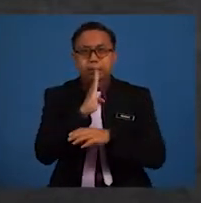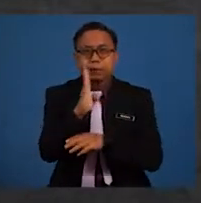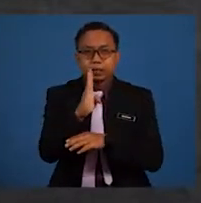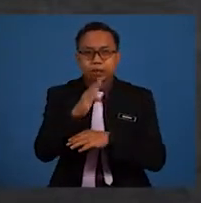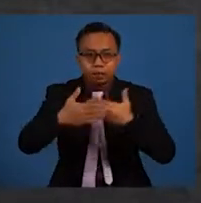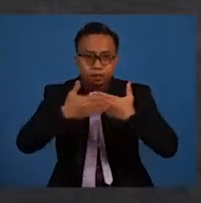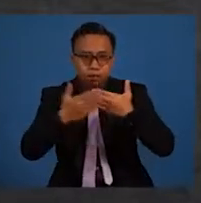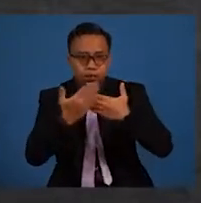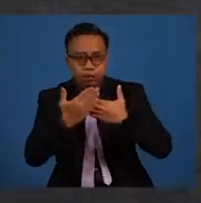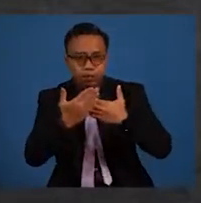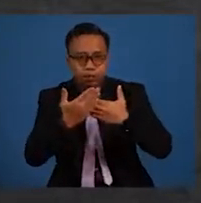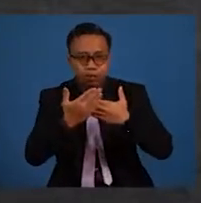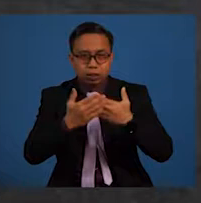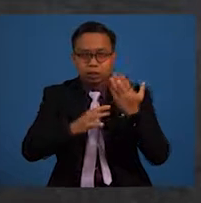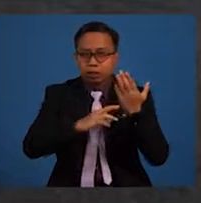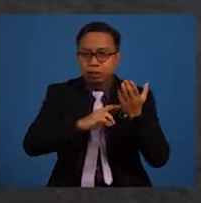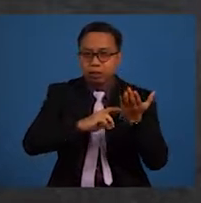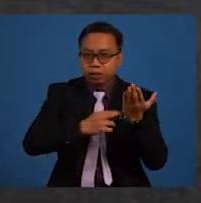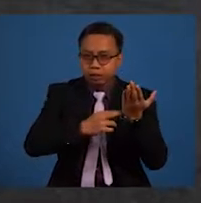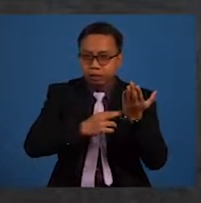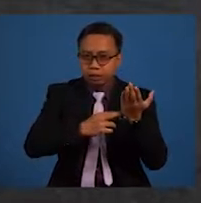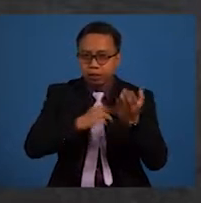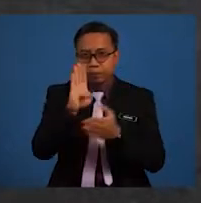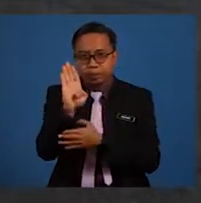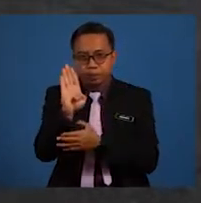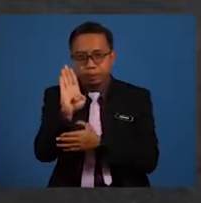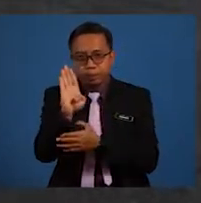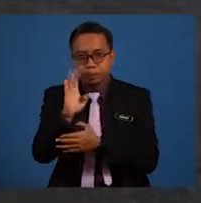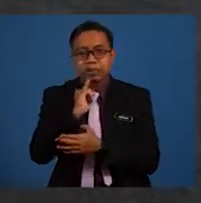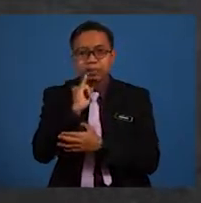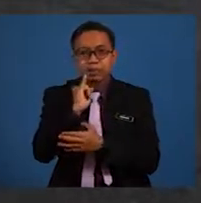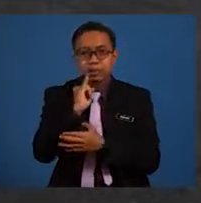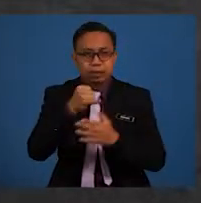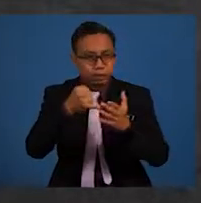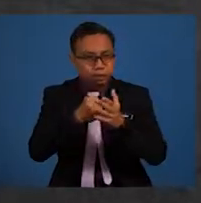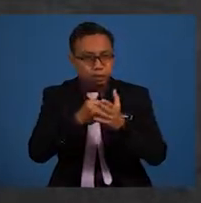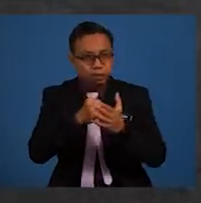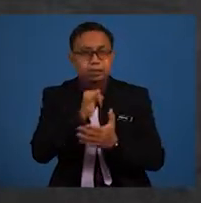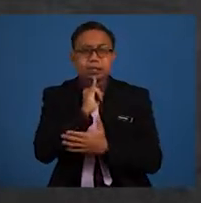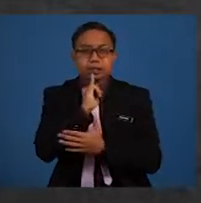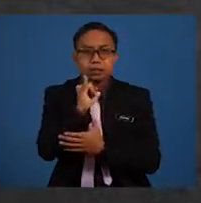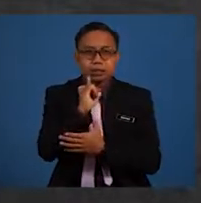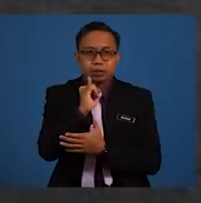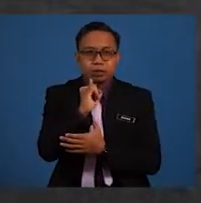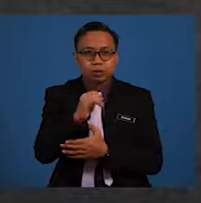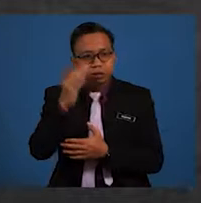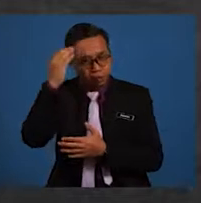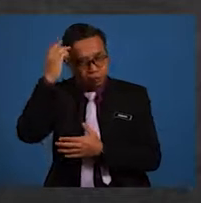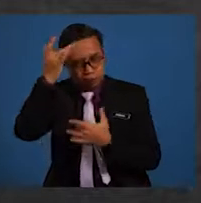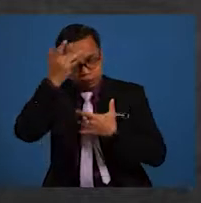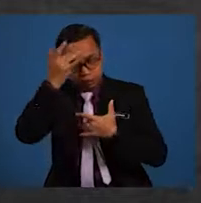easily cured. B. It is a migraine-related